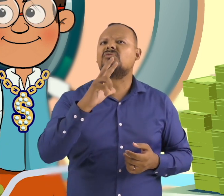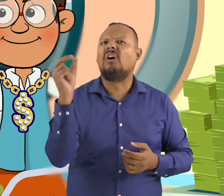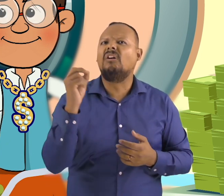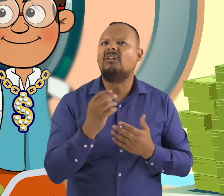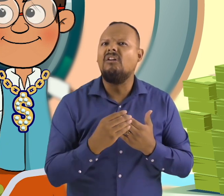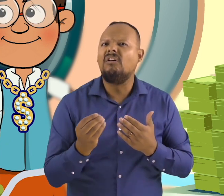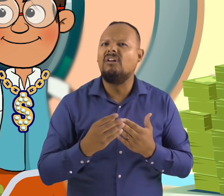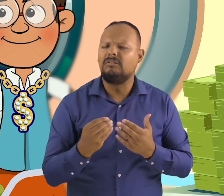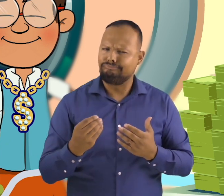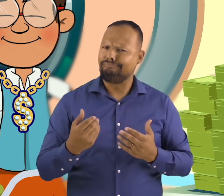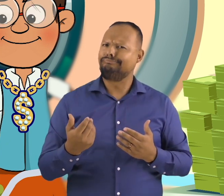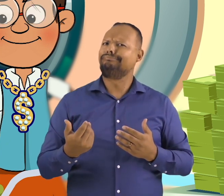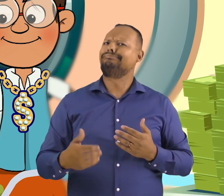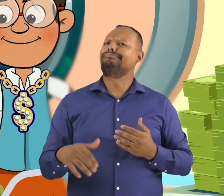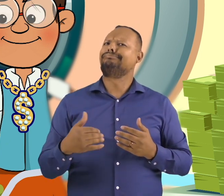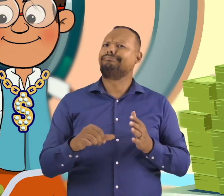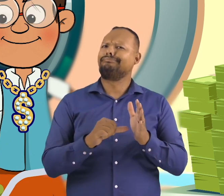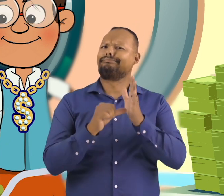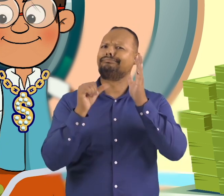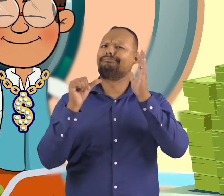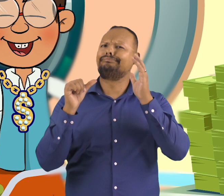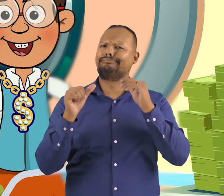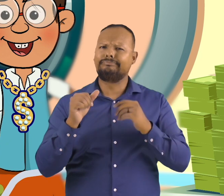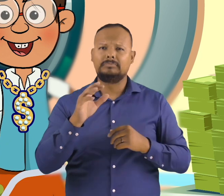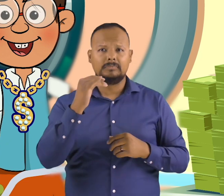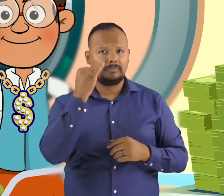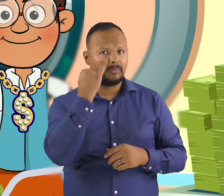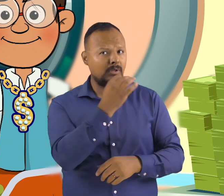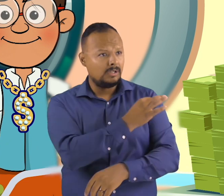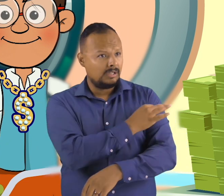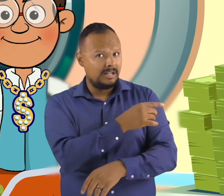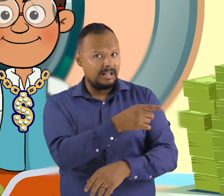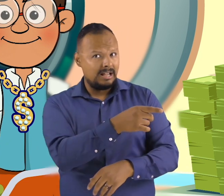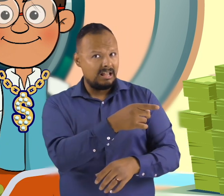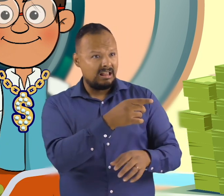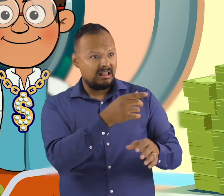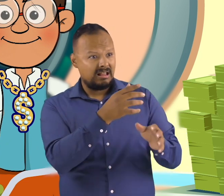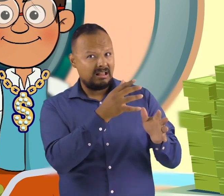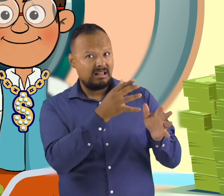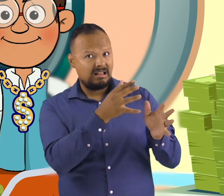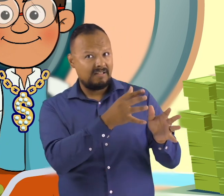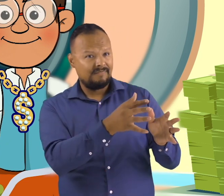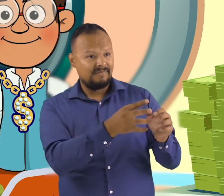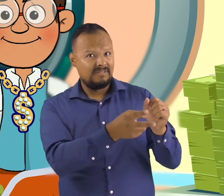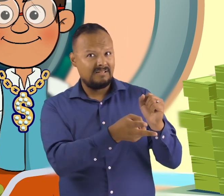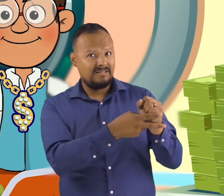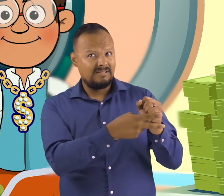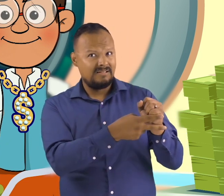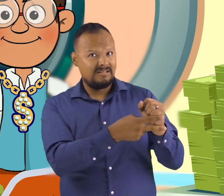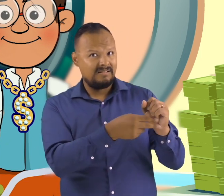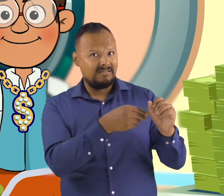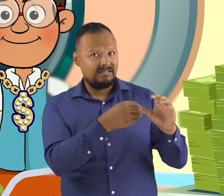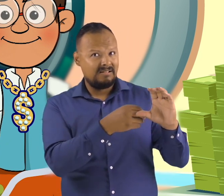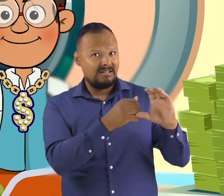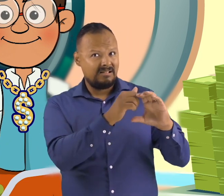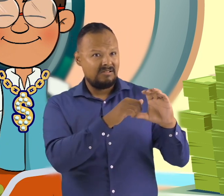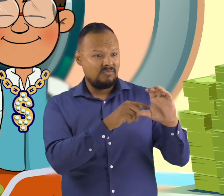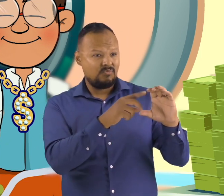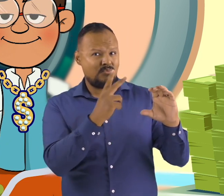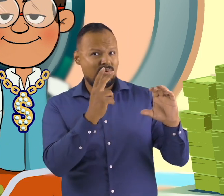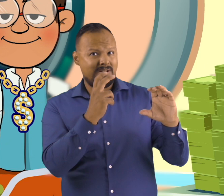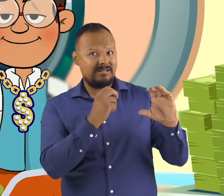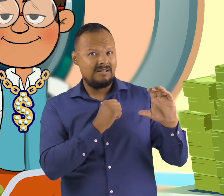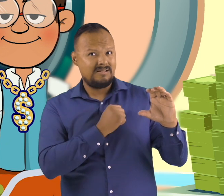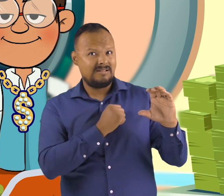$30 is pretty impressive, right? If Frankie leaves $200 in her account for the entire year,